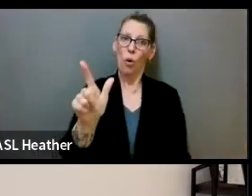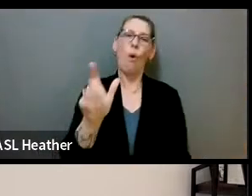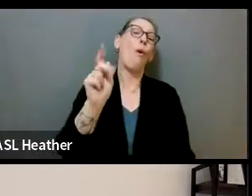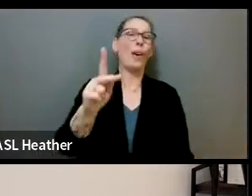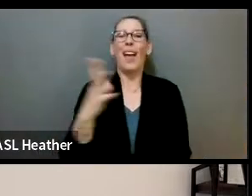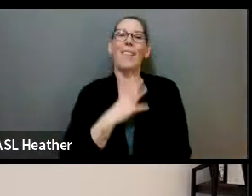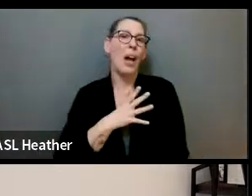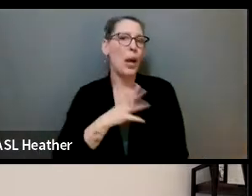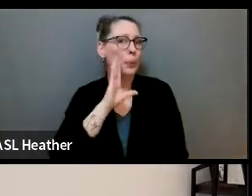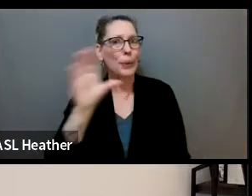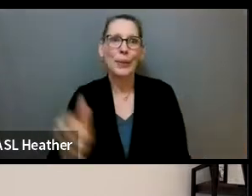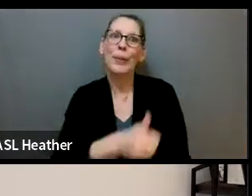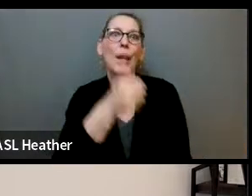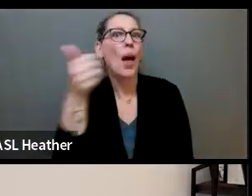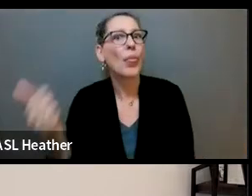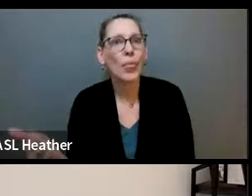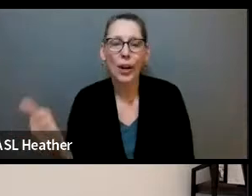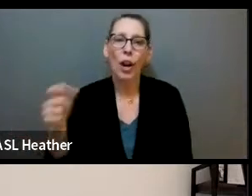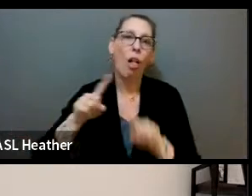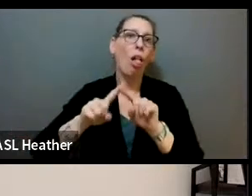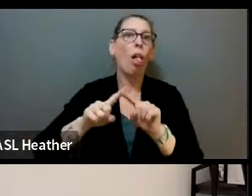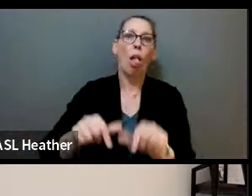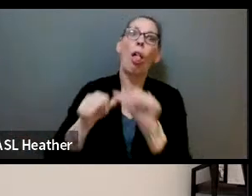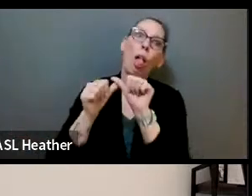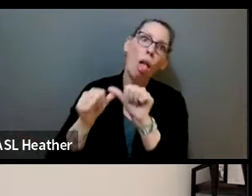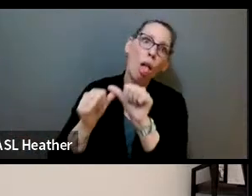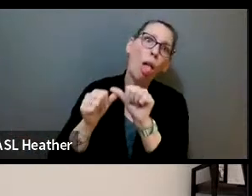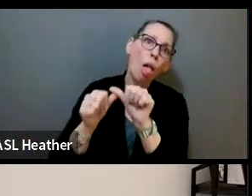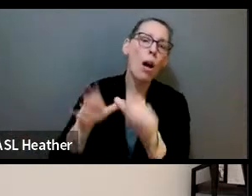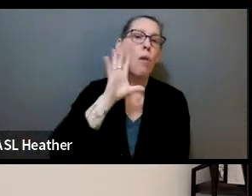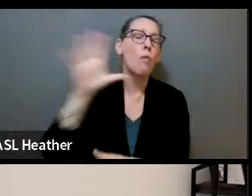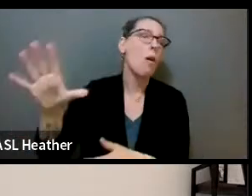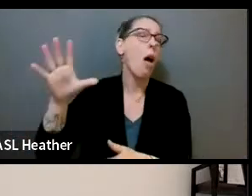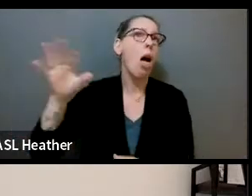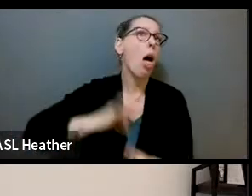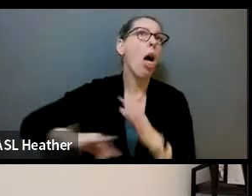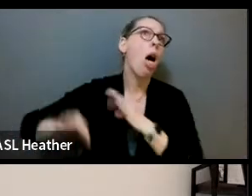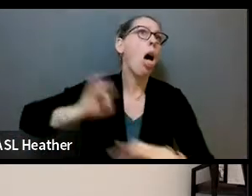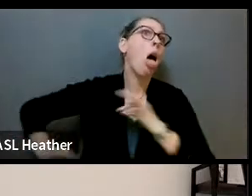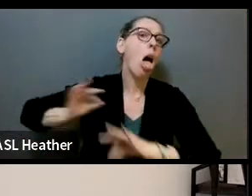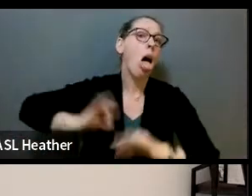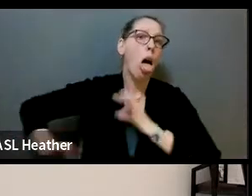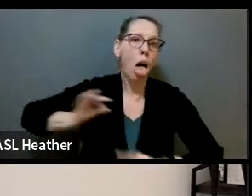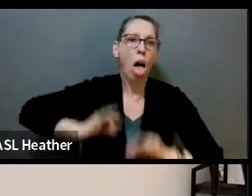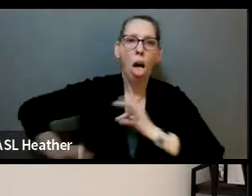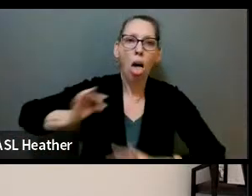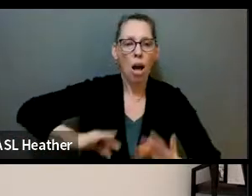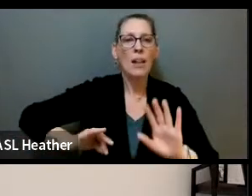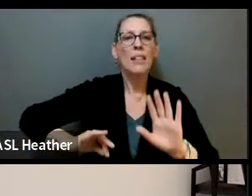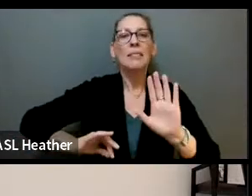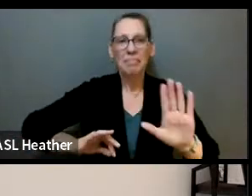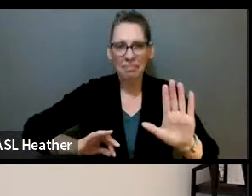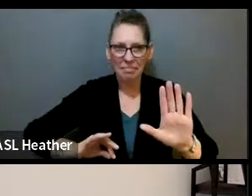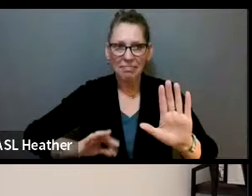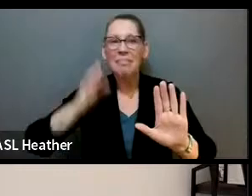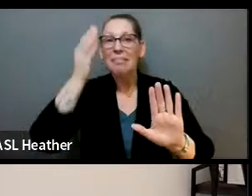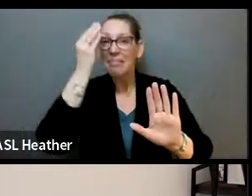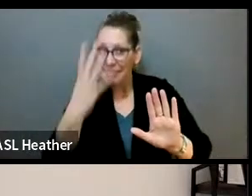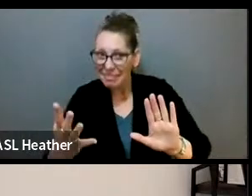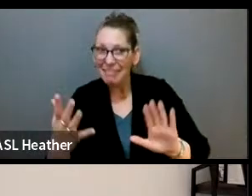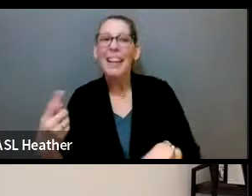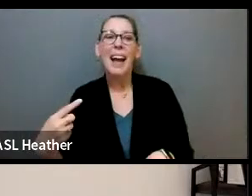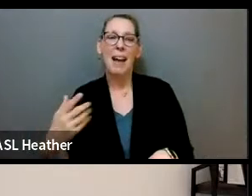It's just another revenue stream that you're going to milk us for, for decades and decades. And so I just want to flag that I think that's a sentiment that I am sensing in